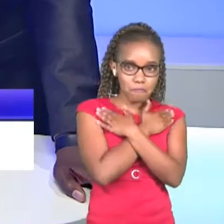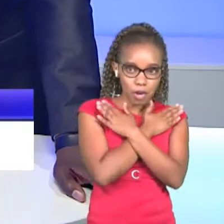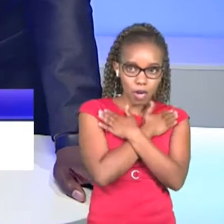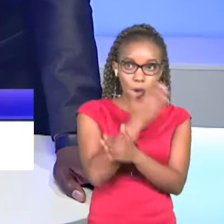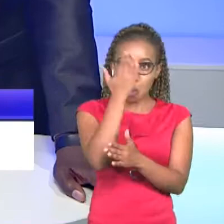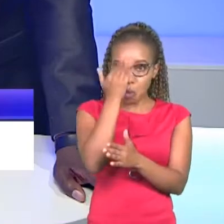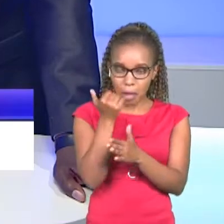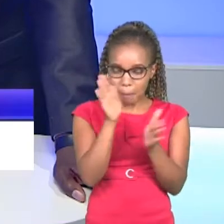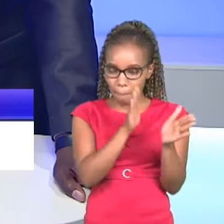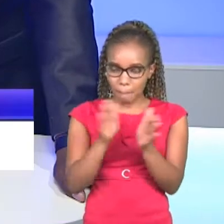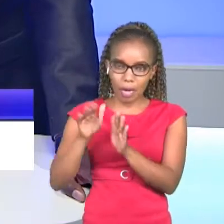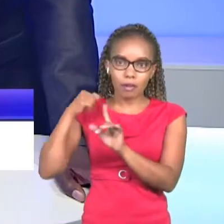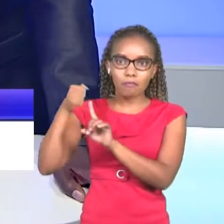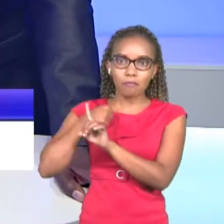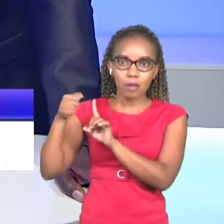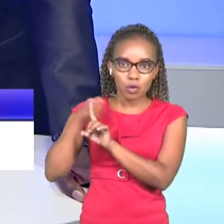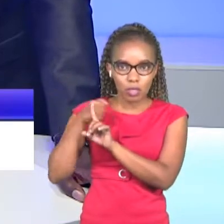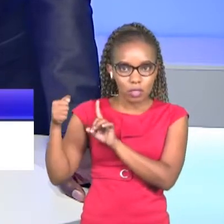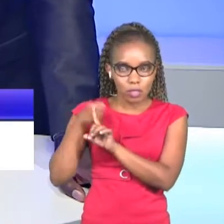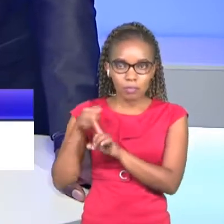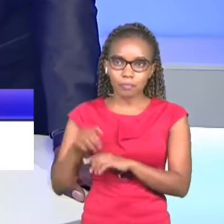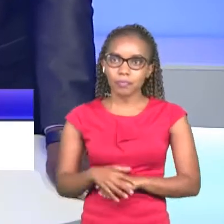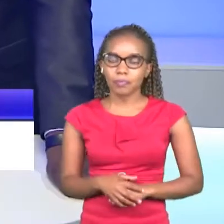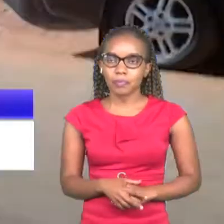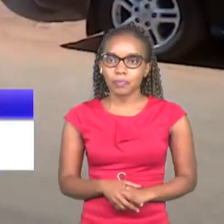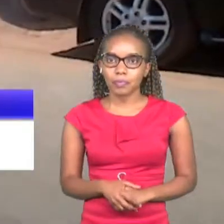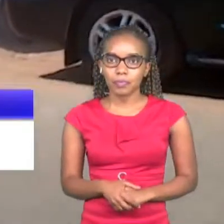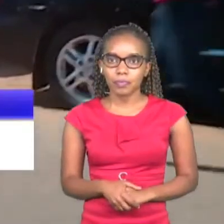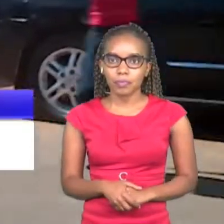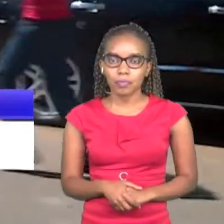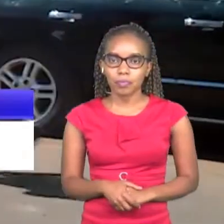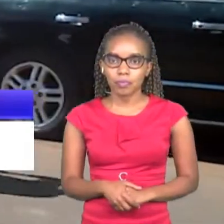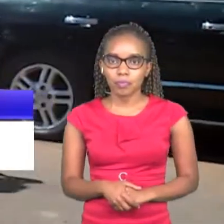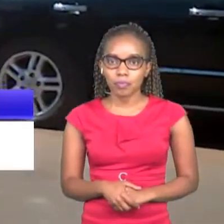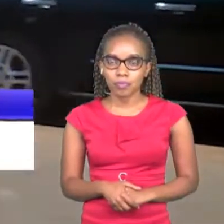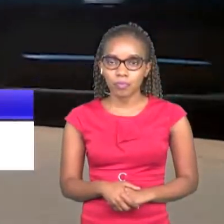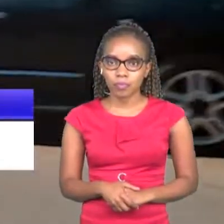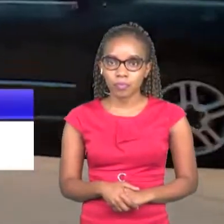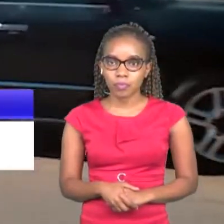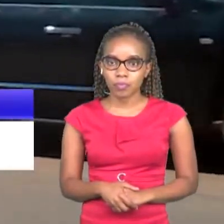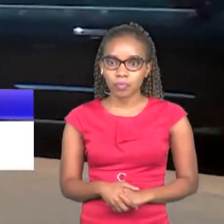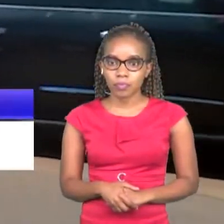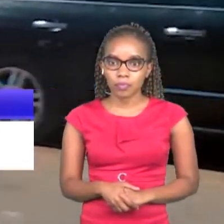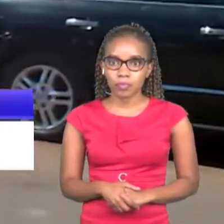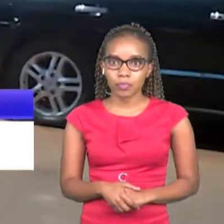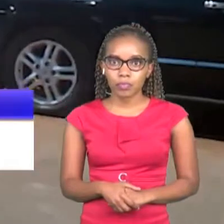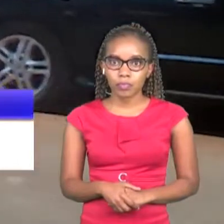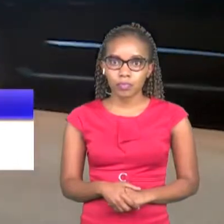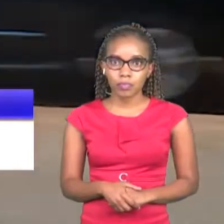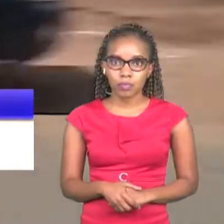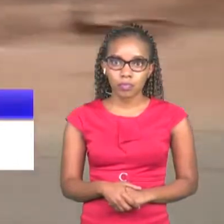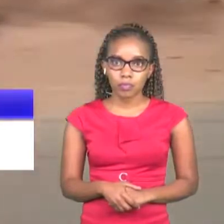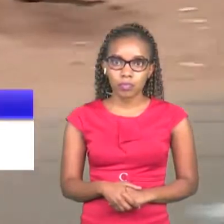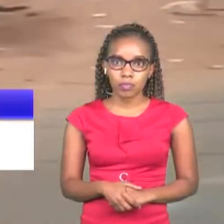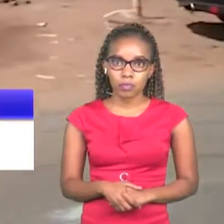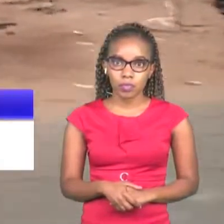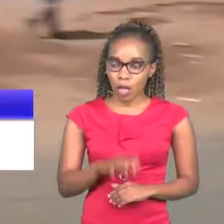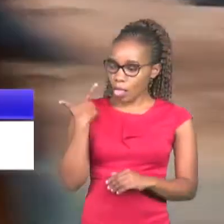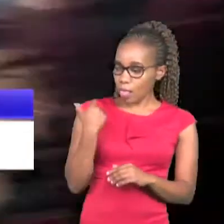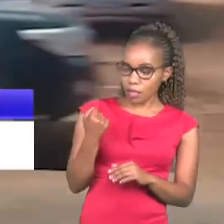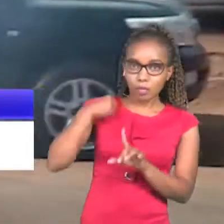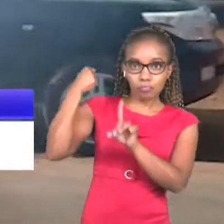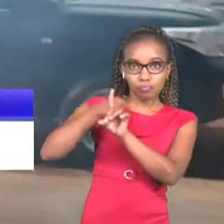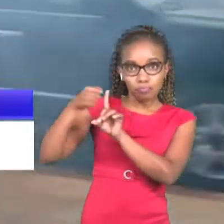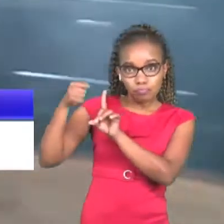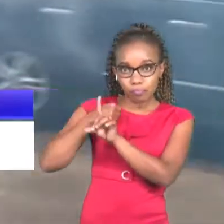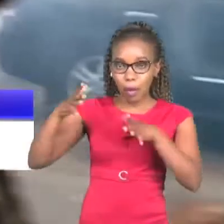chaos. Ivy Kavai with more. In the aftermath of the kennel clashes that left 2 people